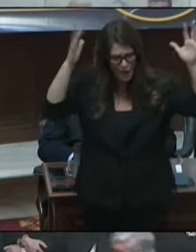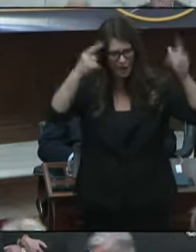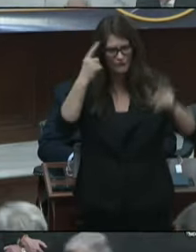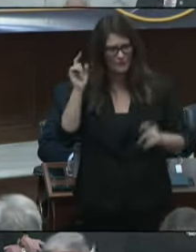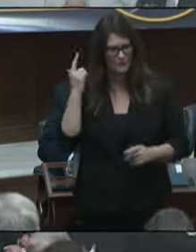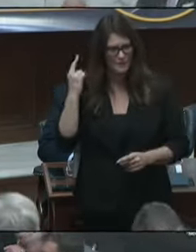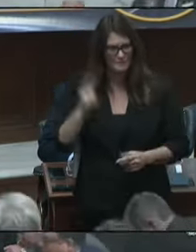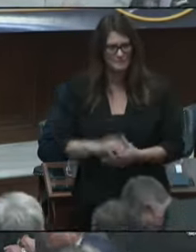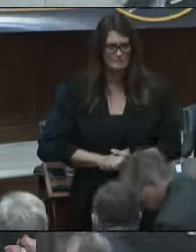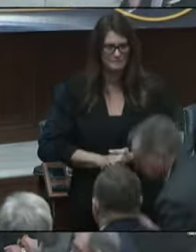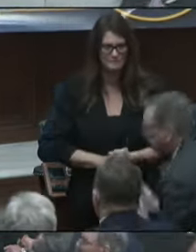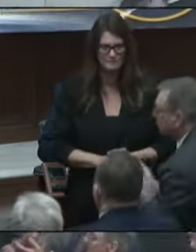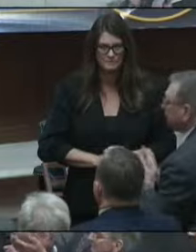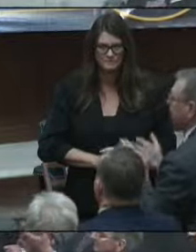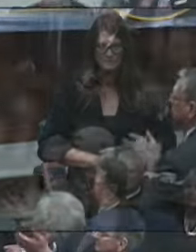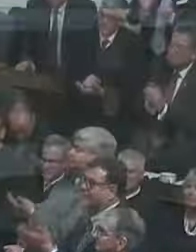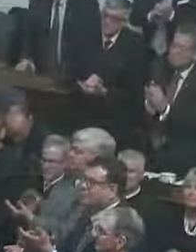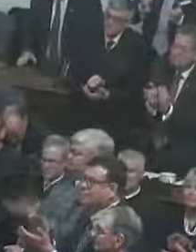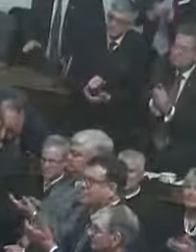applause.